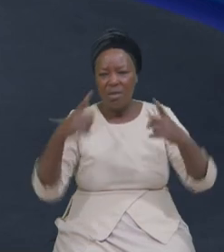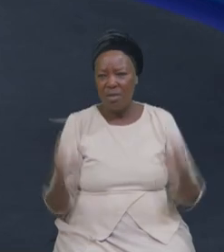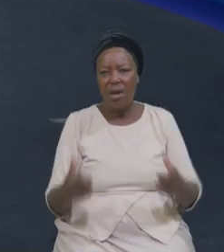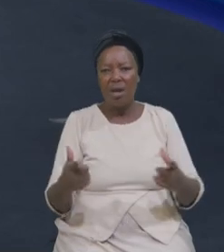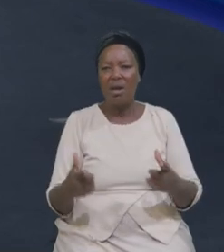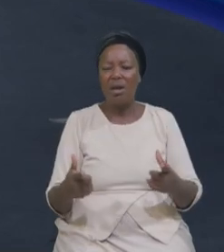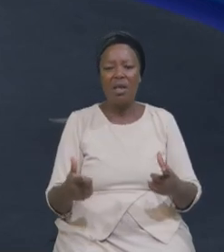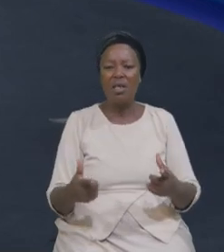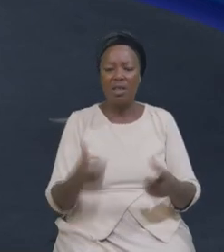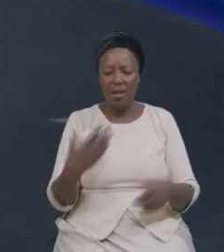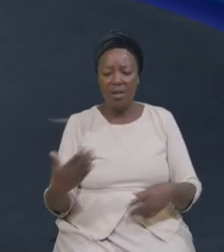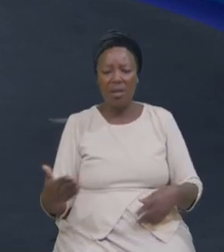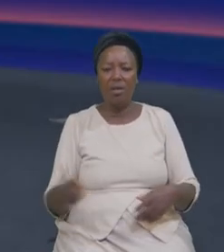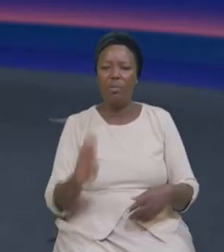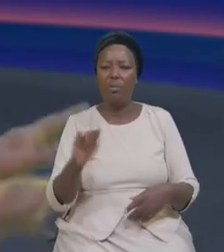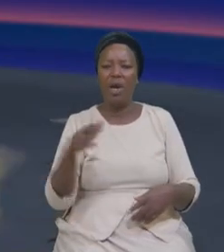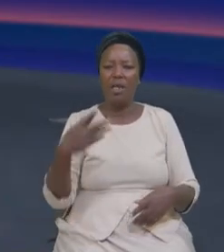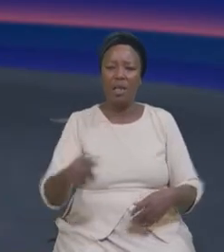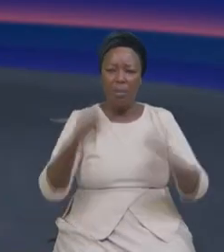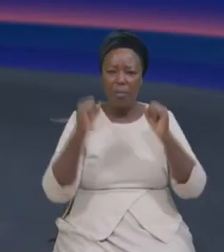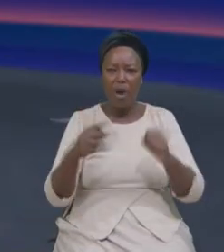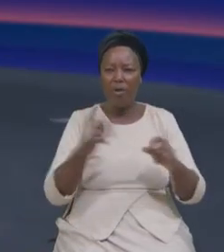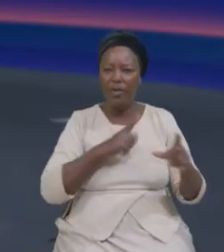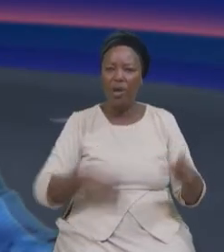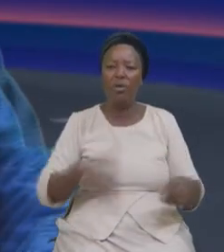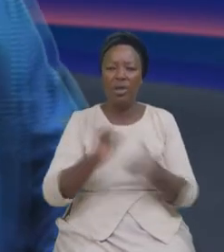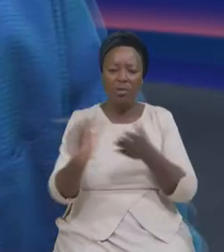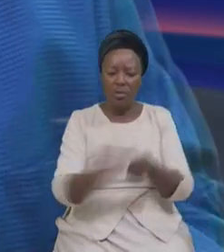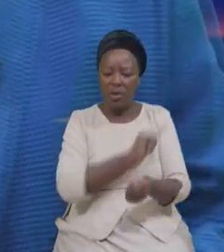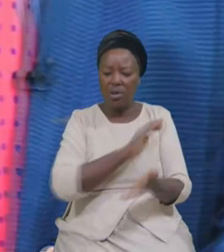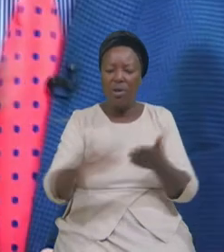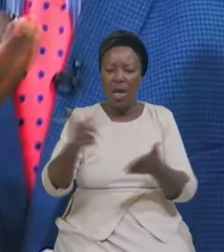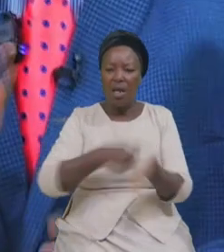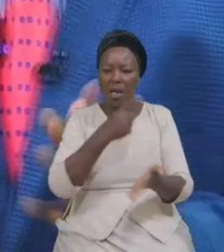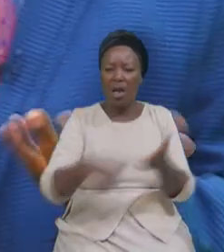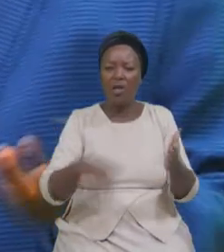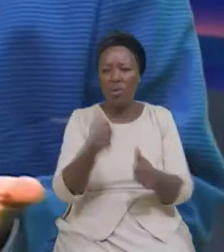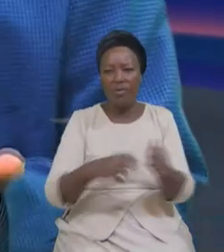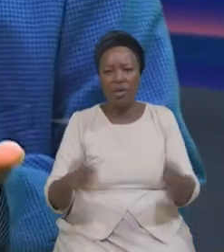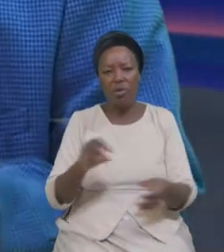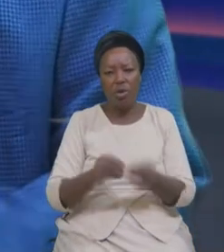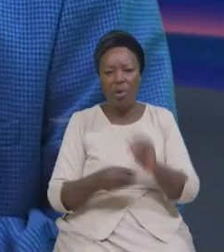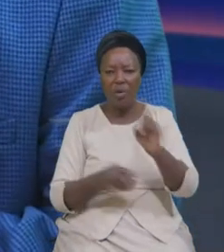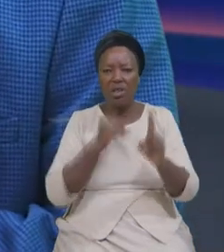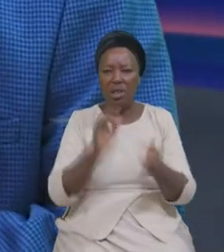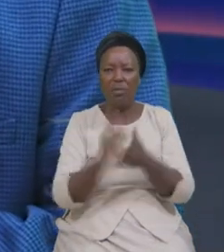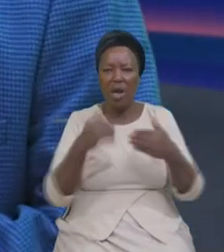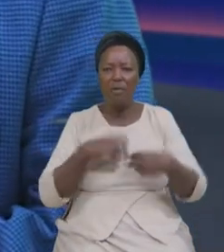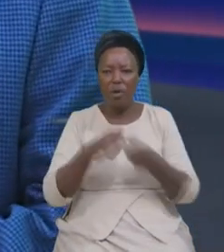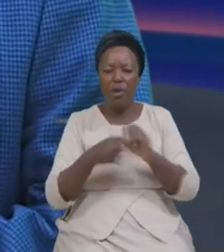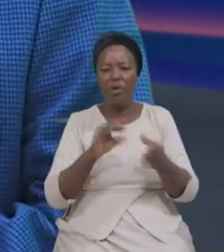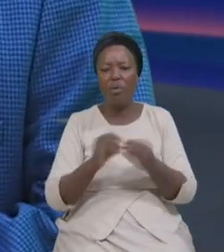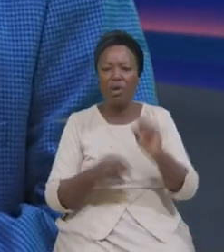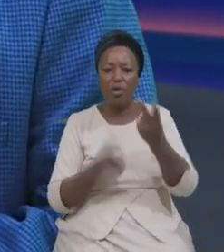the power of the Lord that will erase everything. So number one, we have problems. Number two, we have promises. And